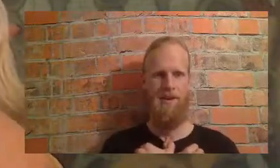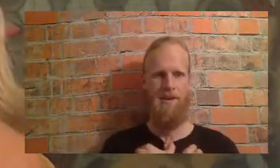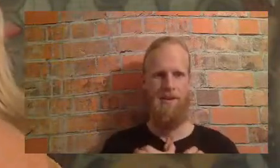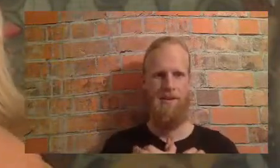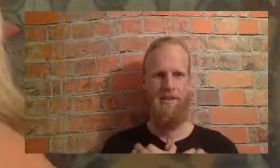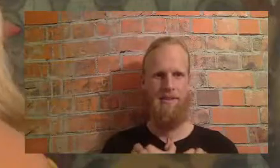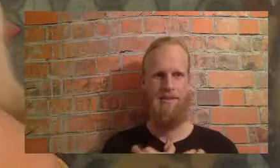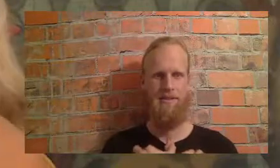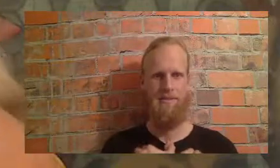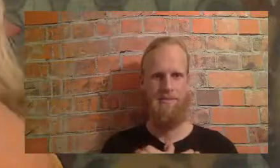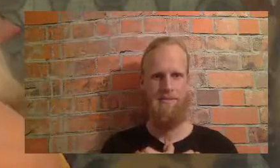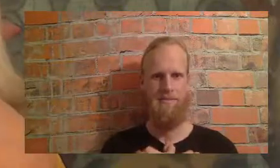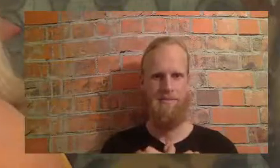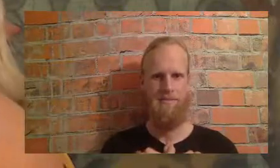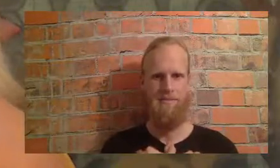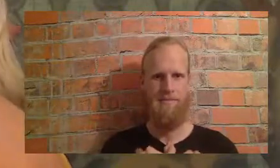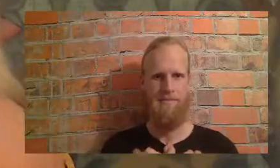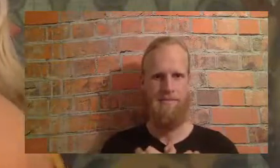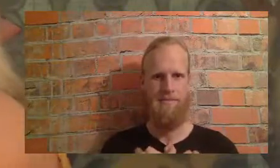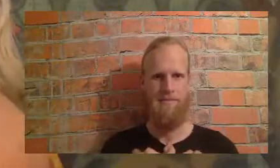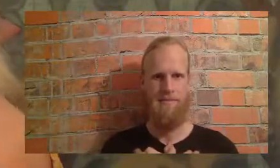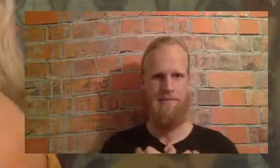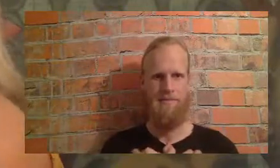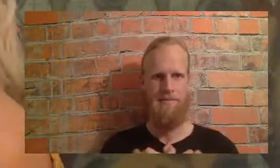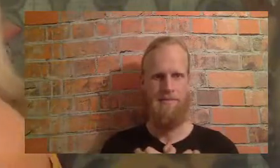Tuning in on the issue that you're working on.